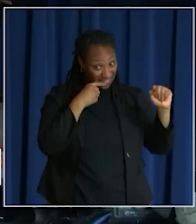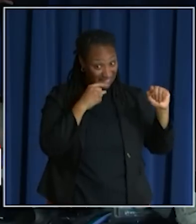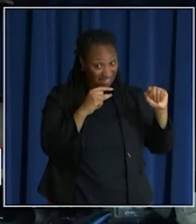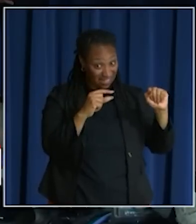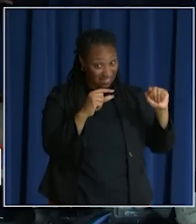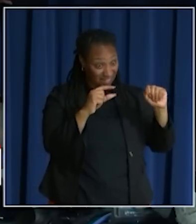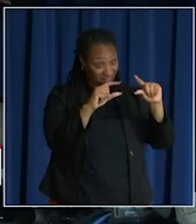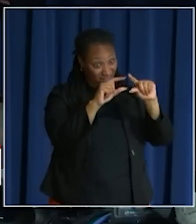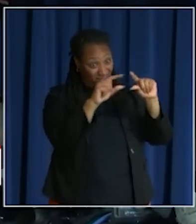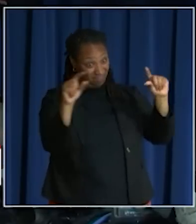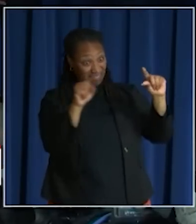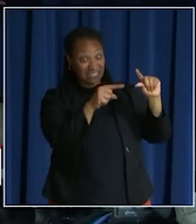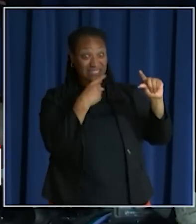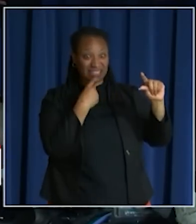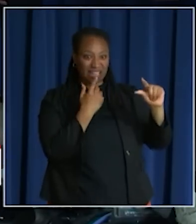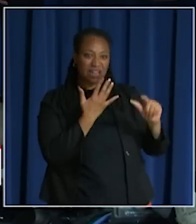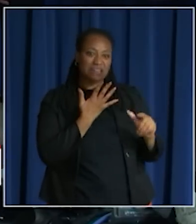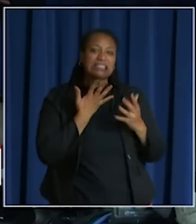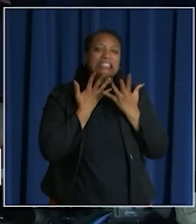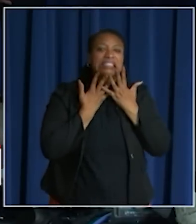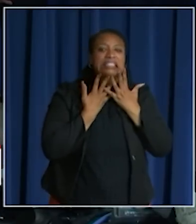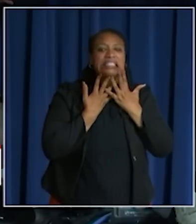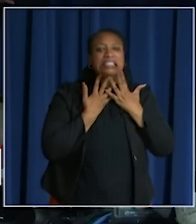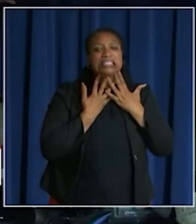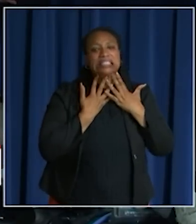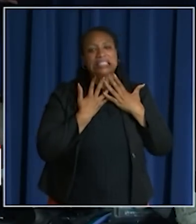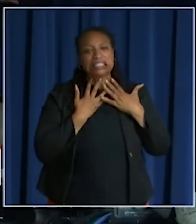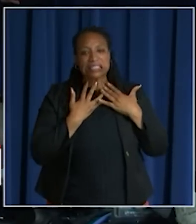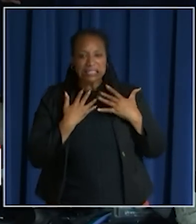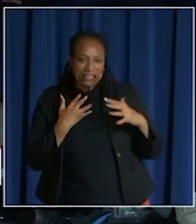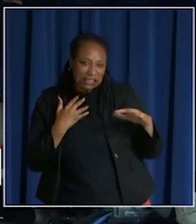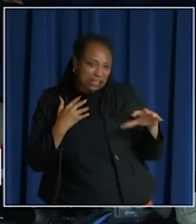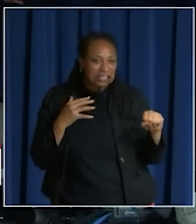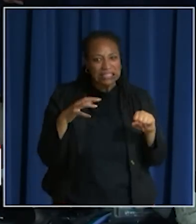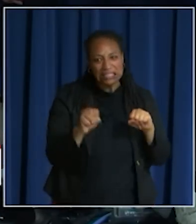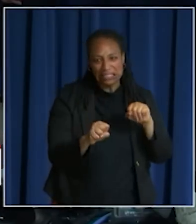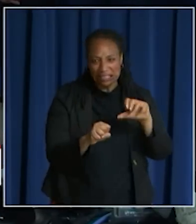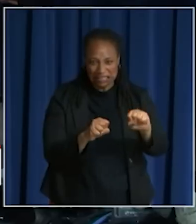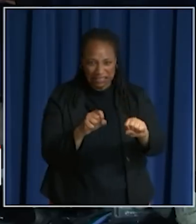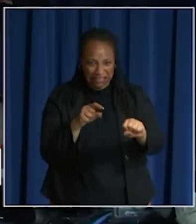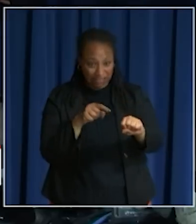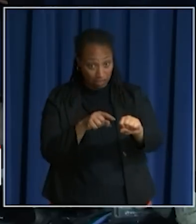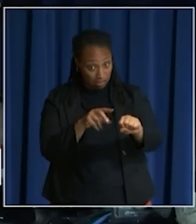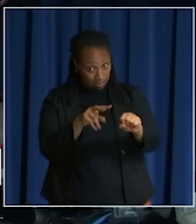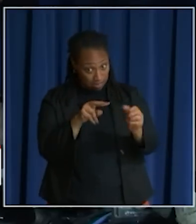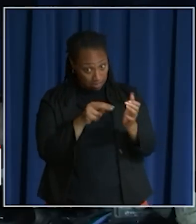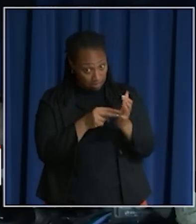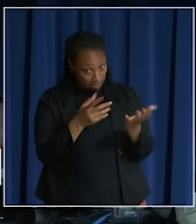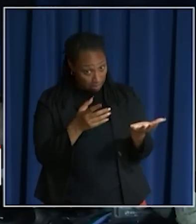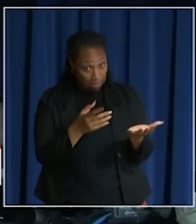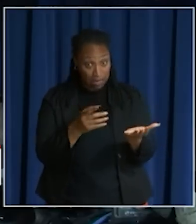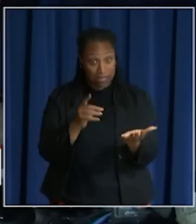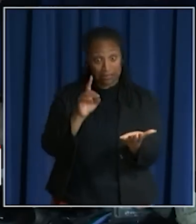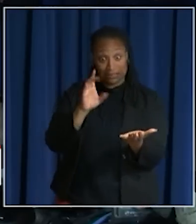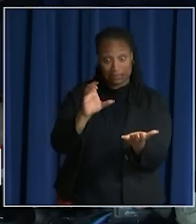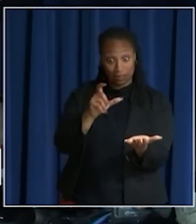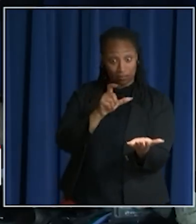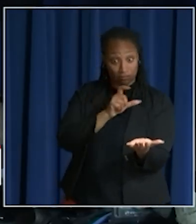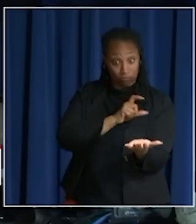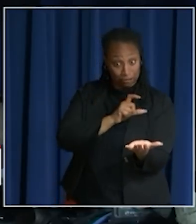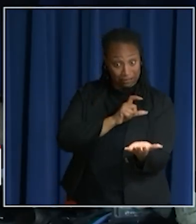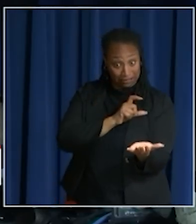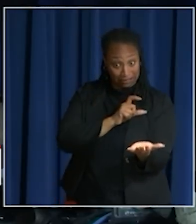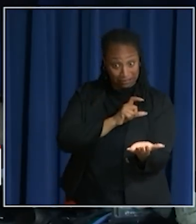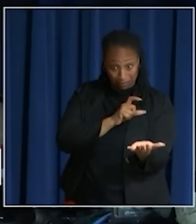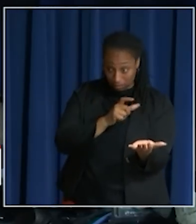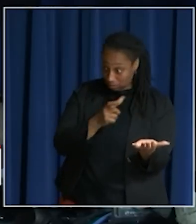youth. End quote. He also said that DC police can do whatever the hell they want, end quote. Are you okay with that? What does that mean? Do you have any response to him or the White House talking